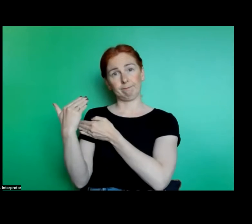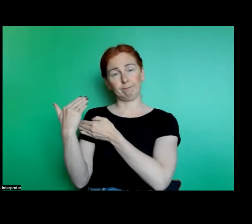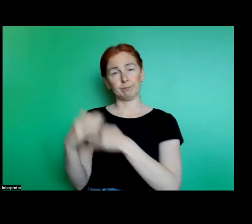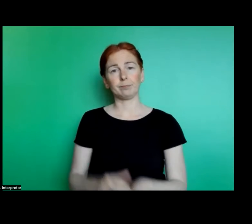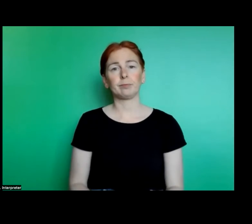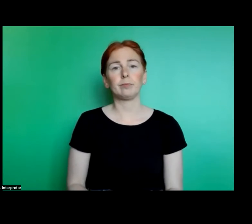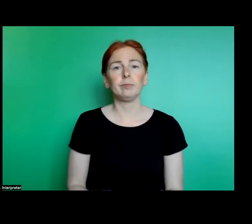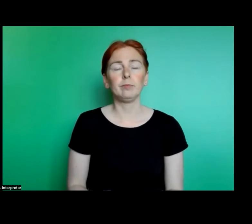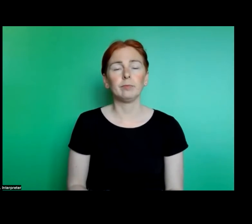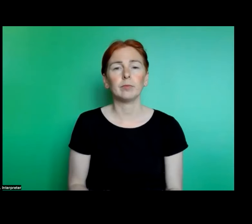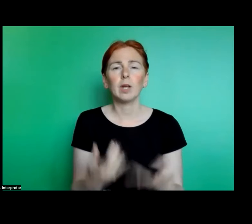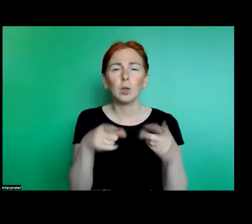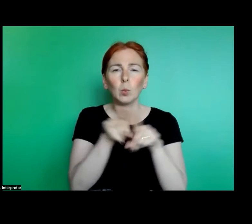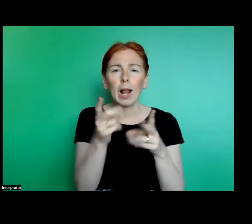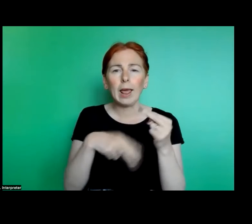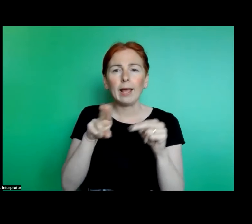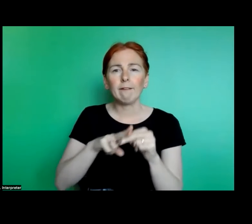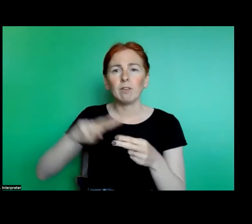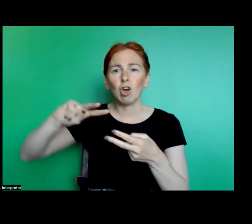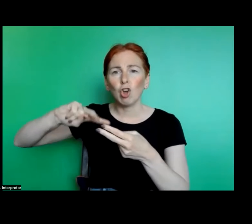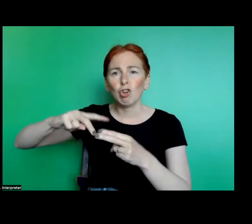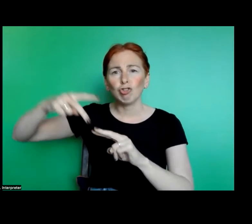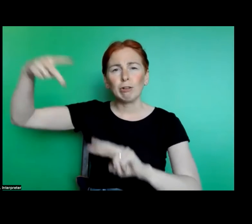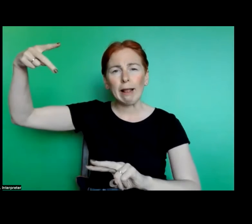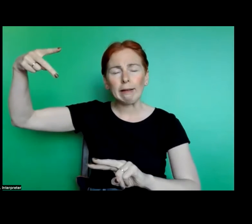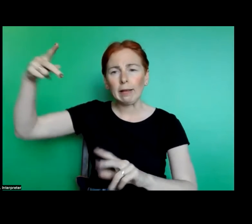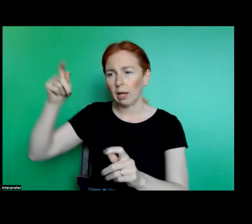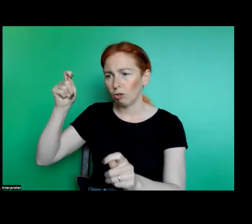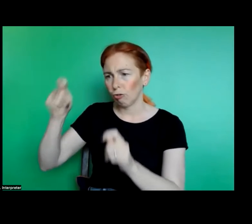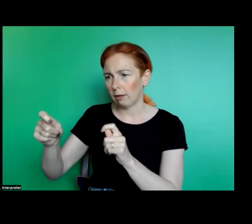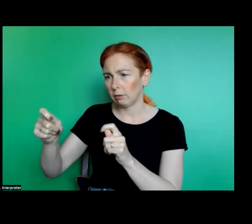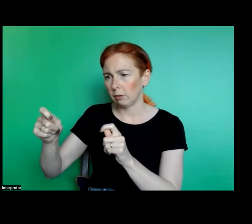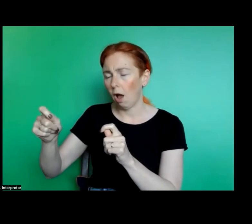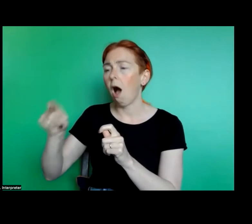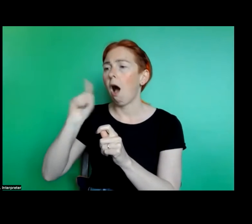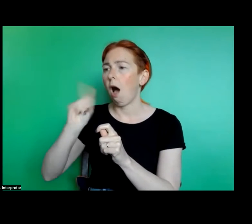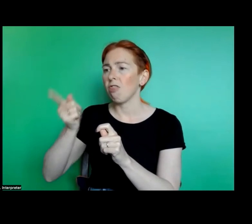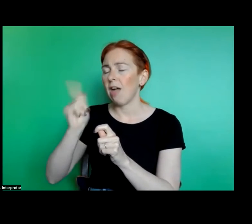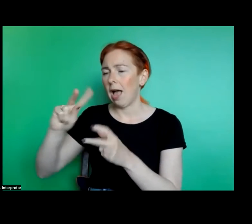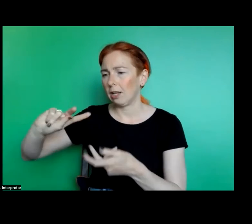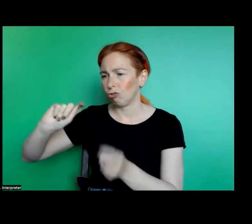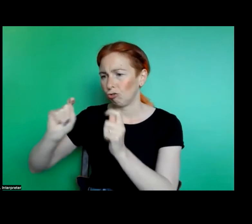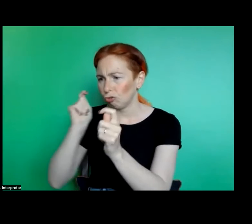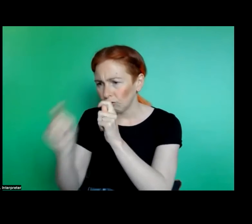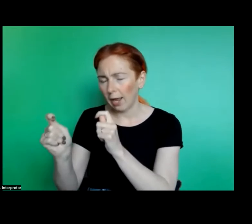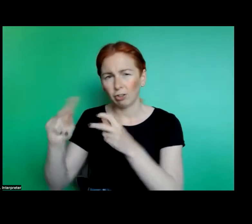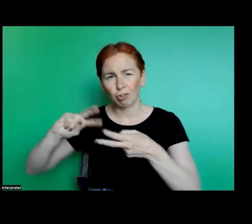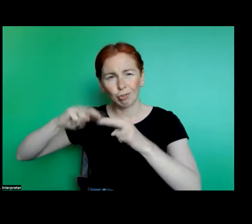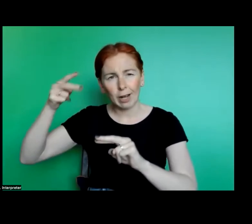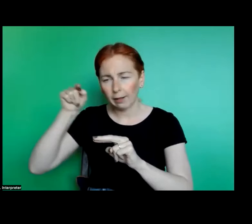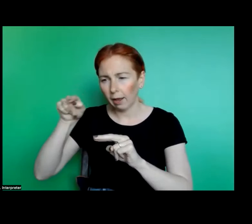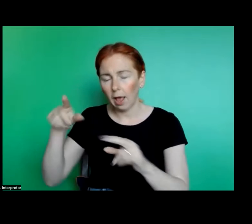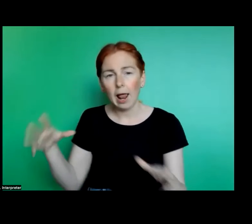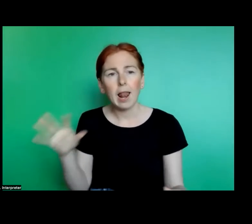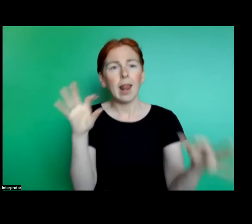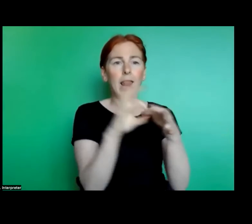that's associated with a particular genetic change, if we see that genetic change and you have a natural history, or you have